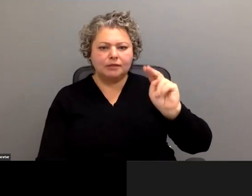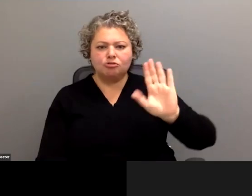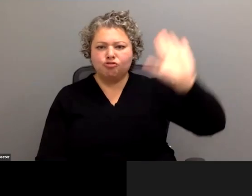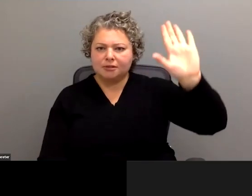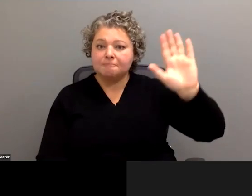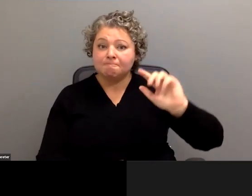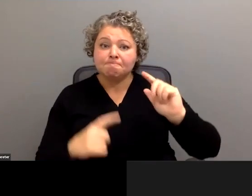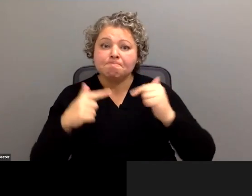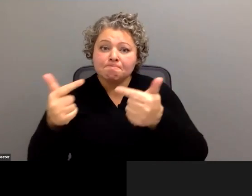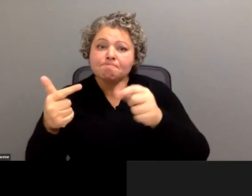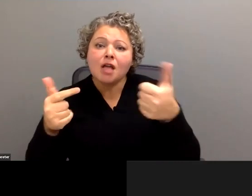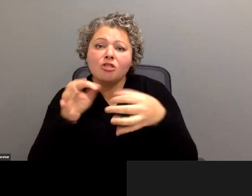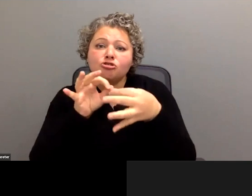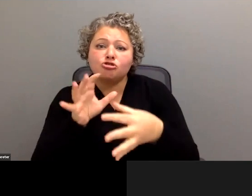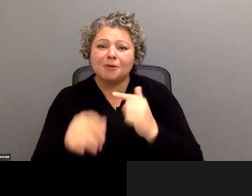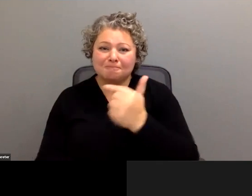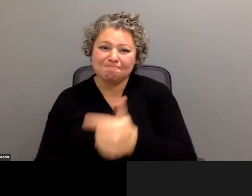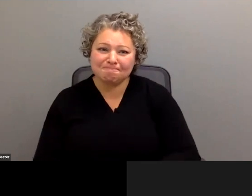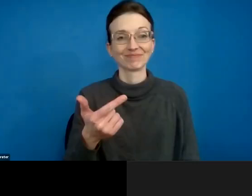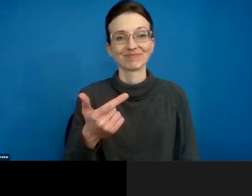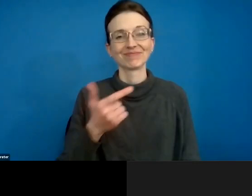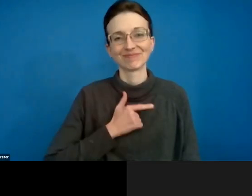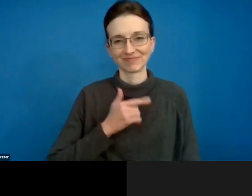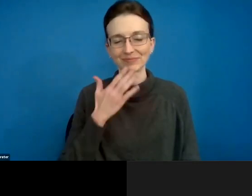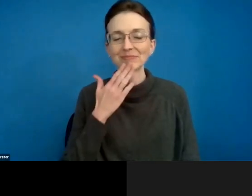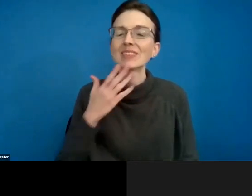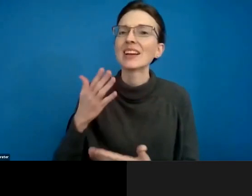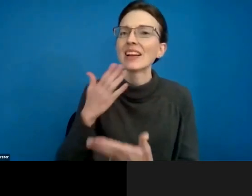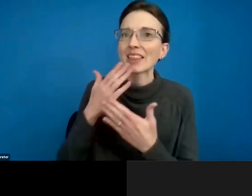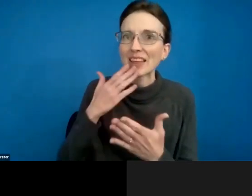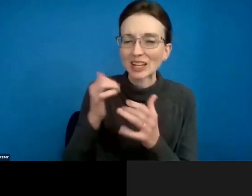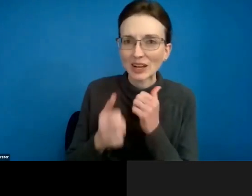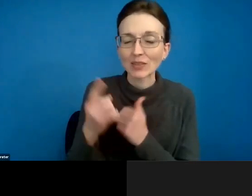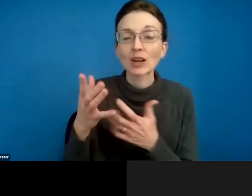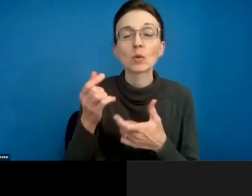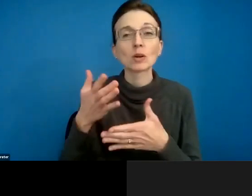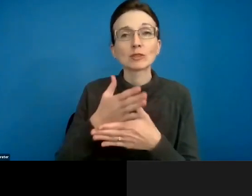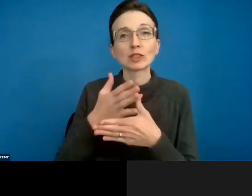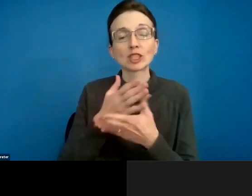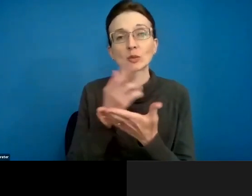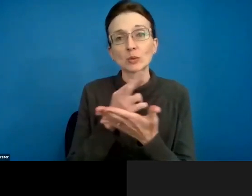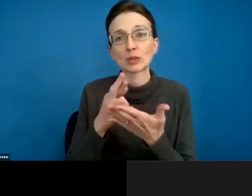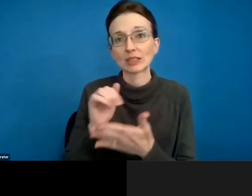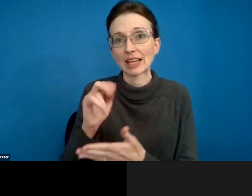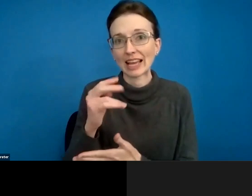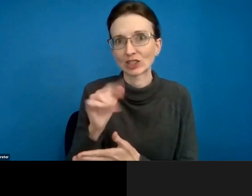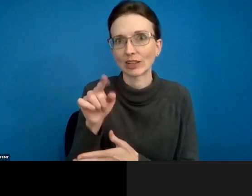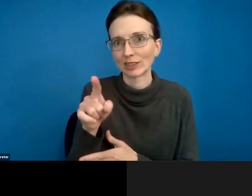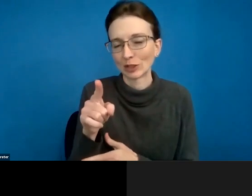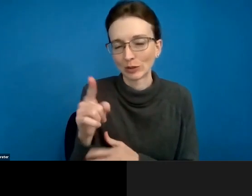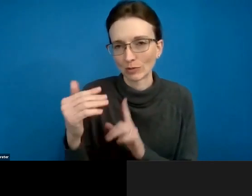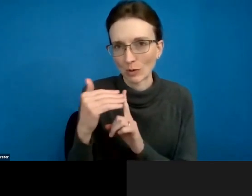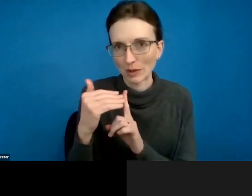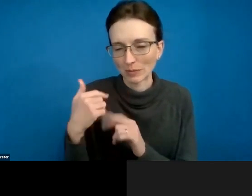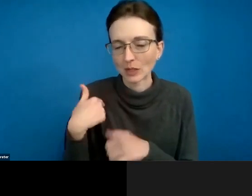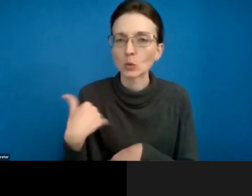Hi, I just wanted to thank you so much, everyone. I just wanted to share a resource that Angela, you reminded me, has